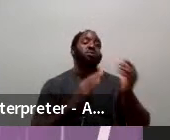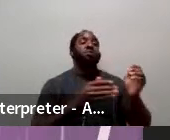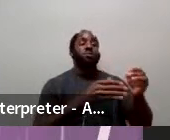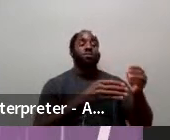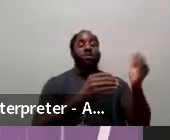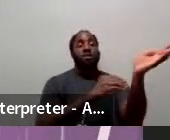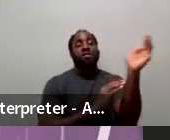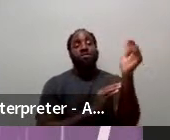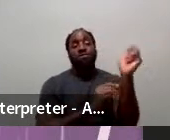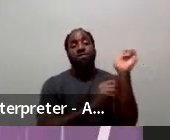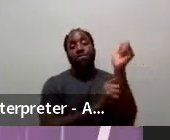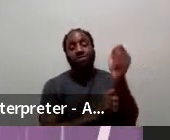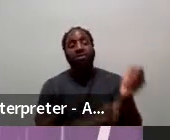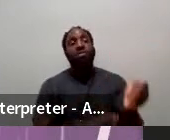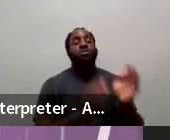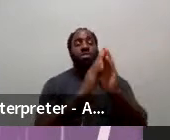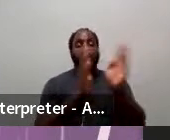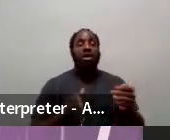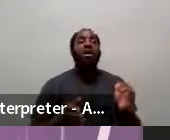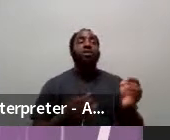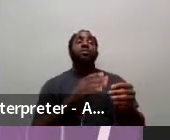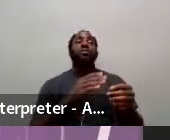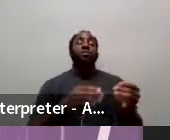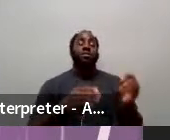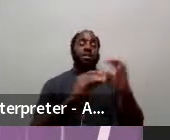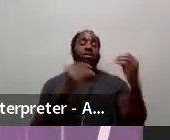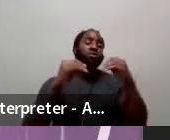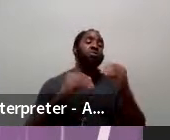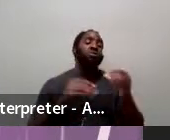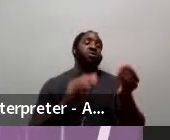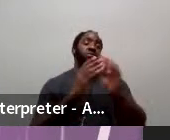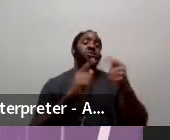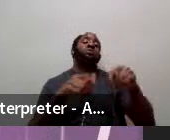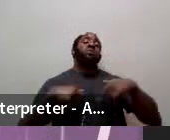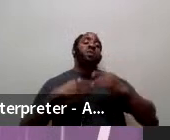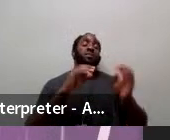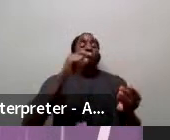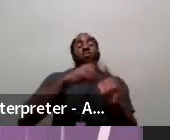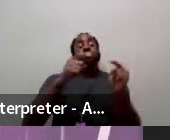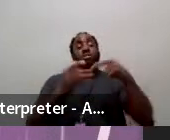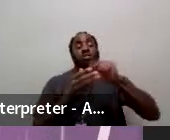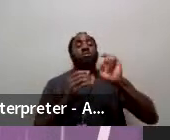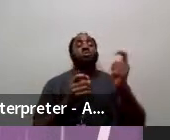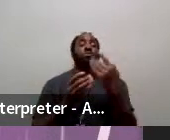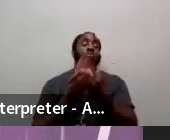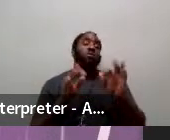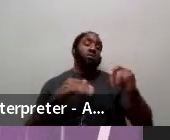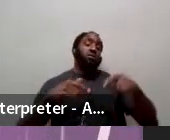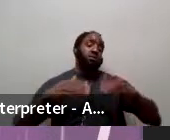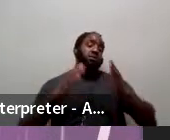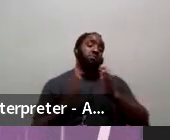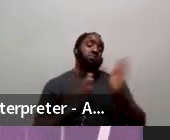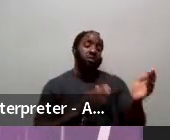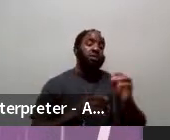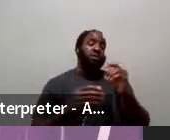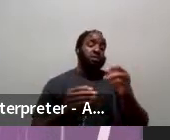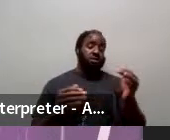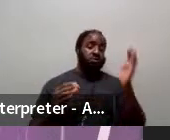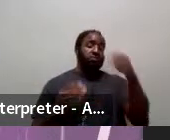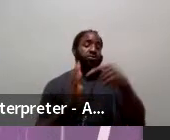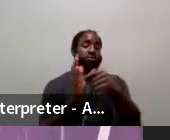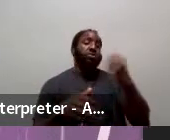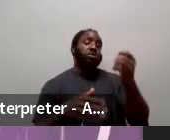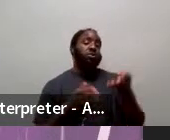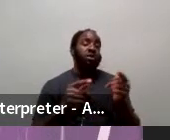other spaces to life, but this is only one part of the planning work. Now I would like to share with you some of the ways in which we're working to bring